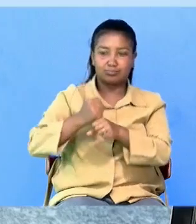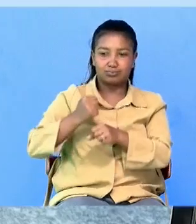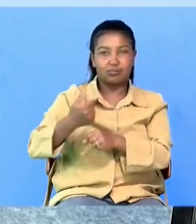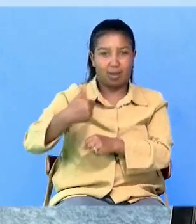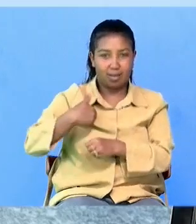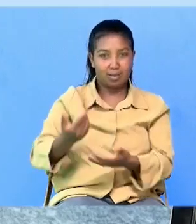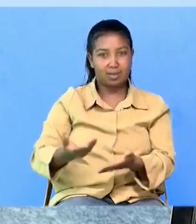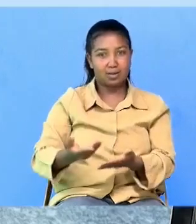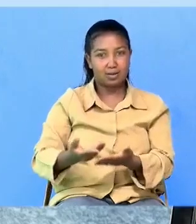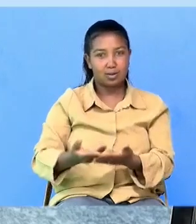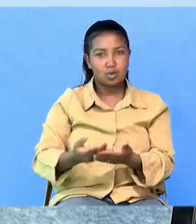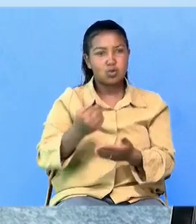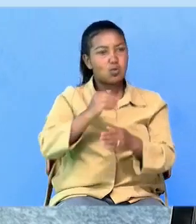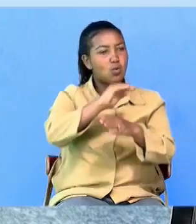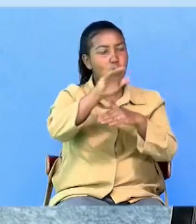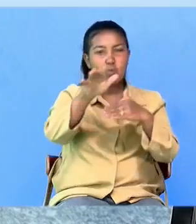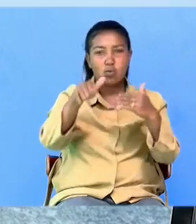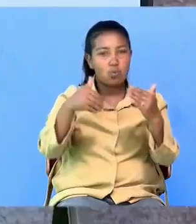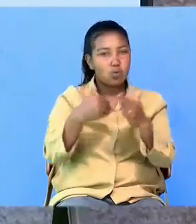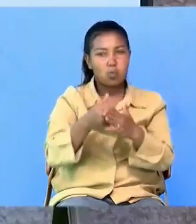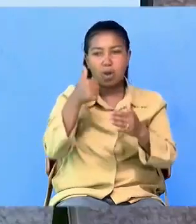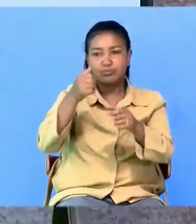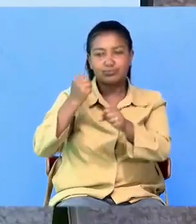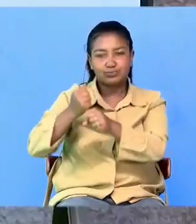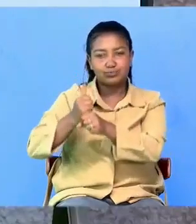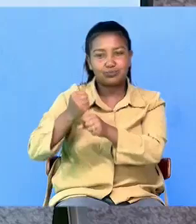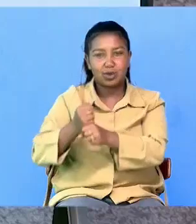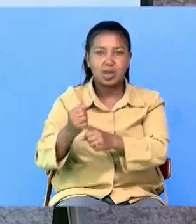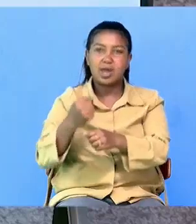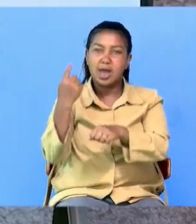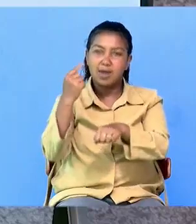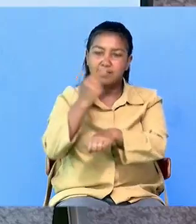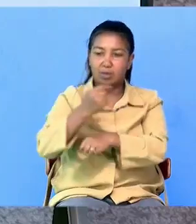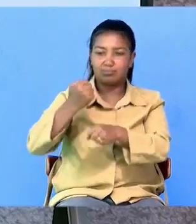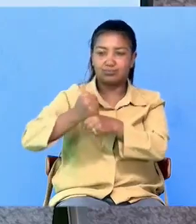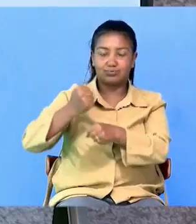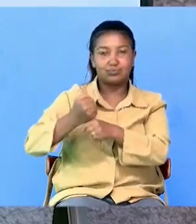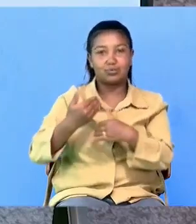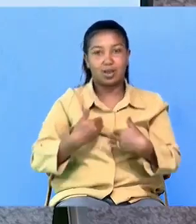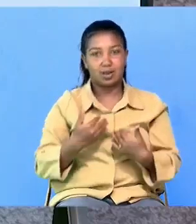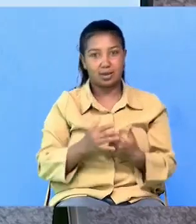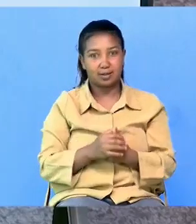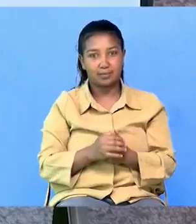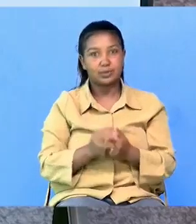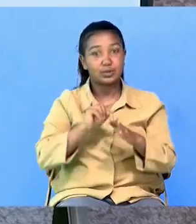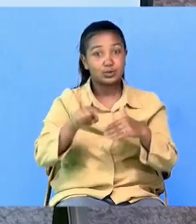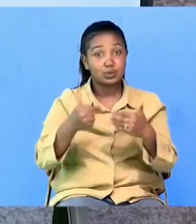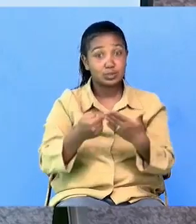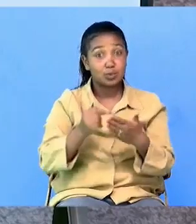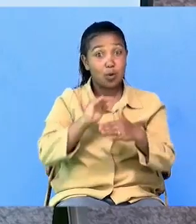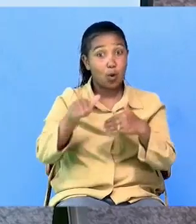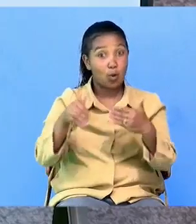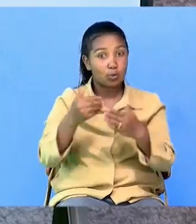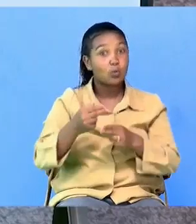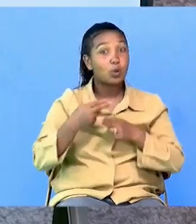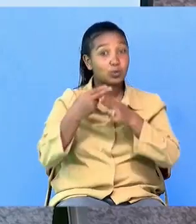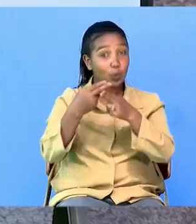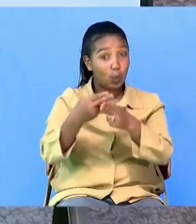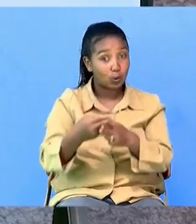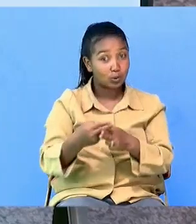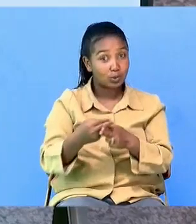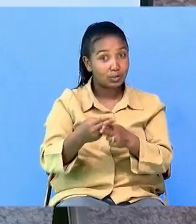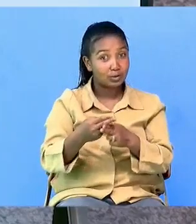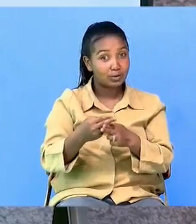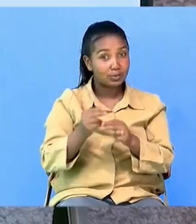activities. Everyone do have his own job, what is going on in his day-to-day activities. So all these are, what you call them, they